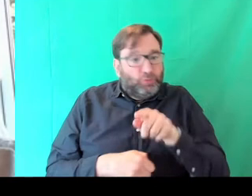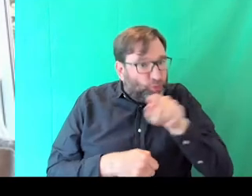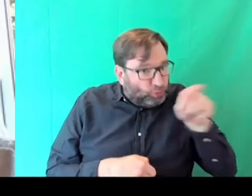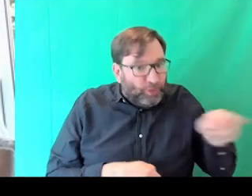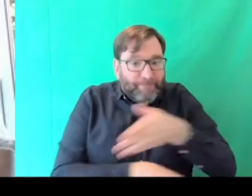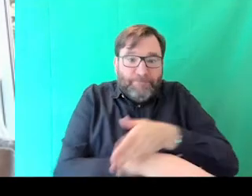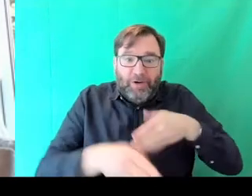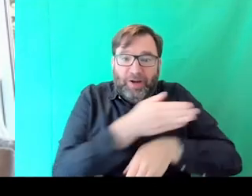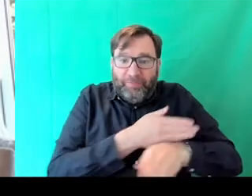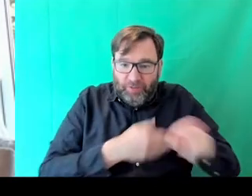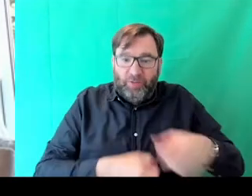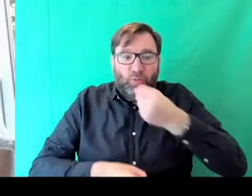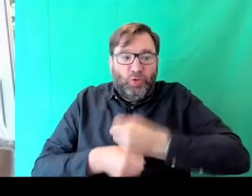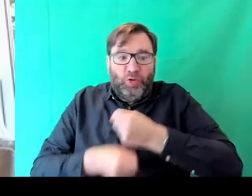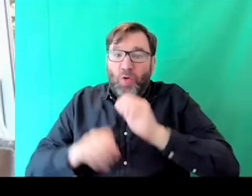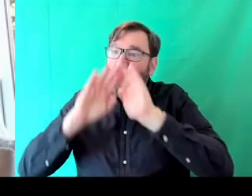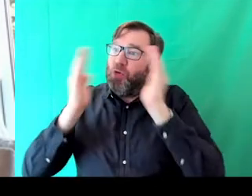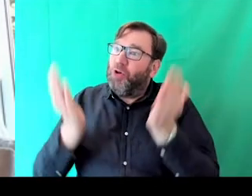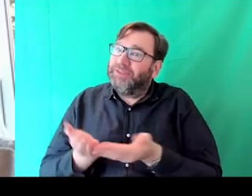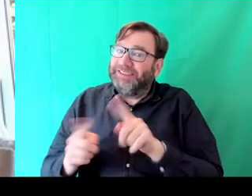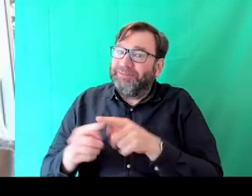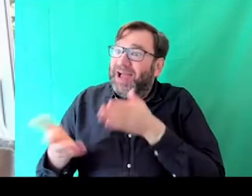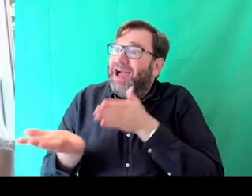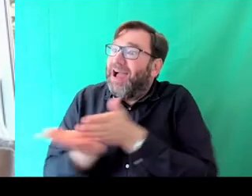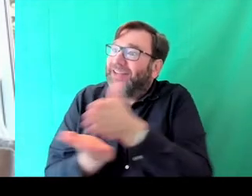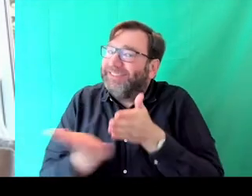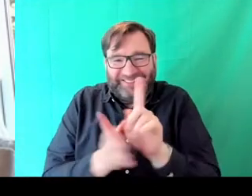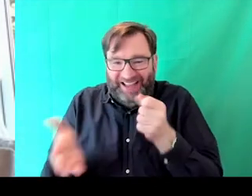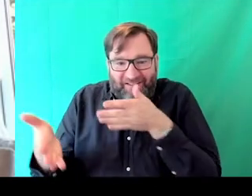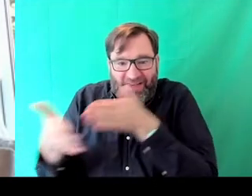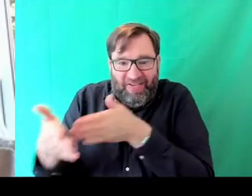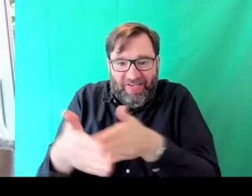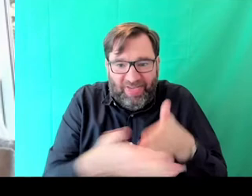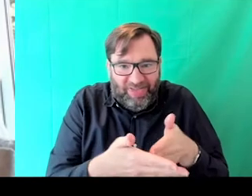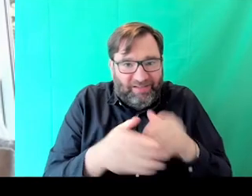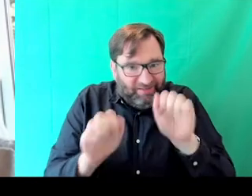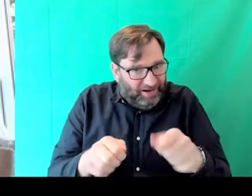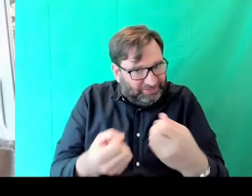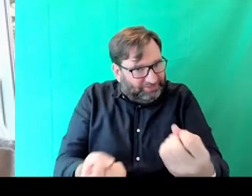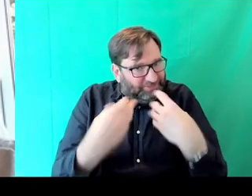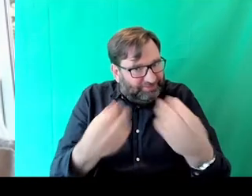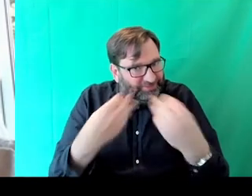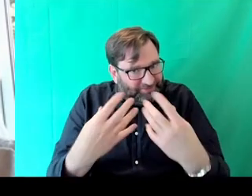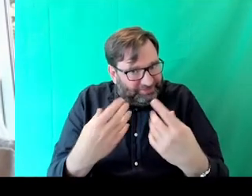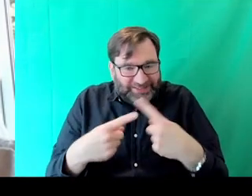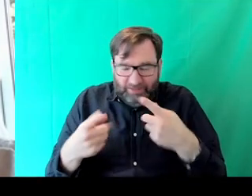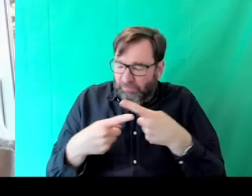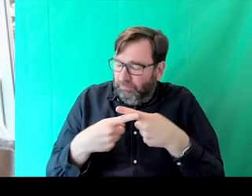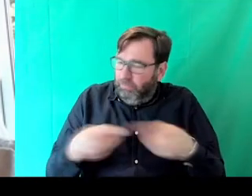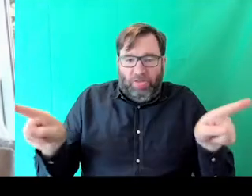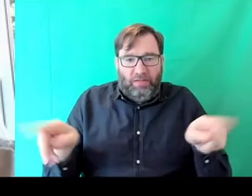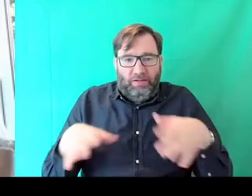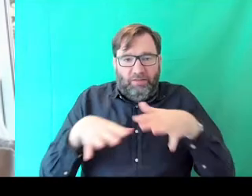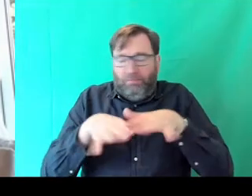face barriers in your everyday life. We'll start with you, Tucker. I think the biggest thing